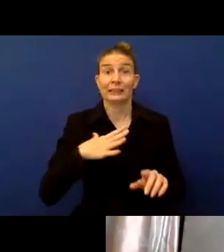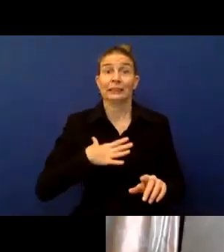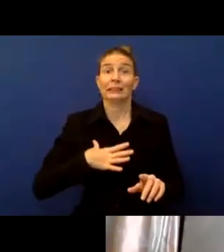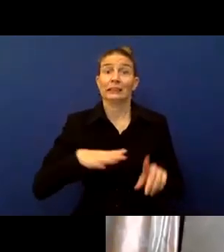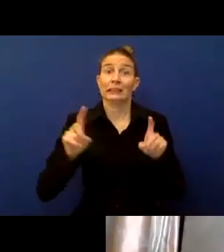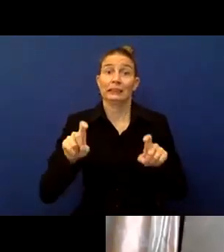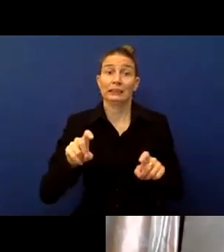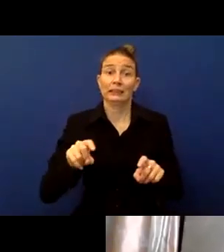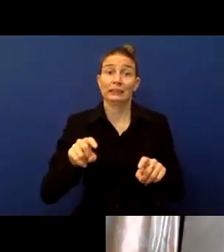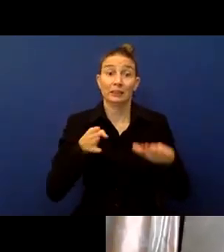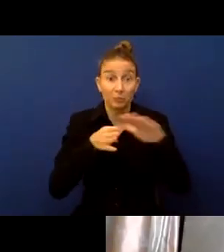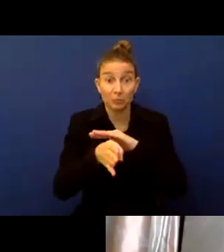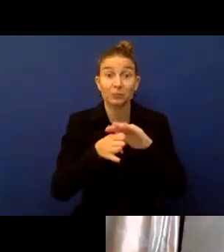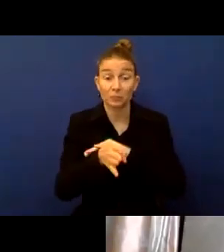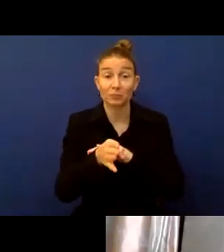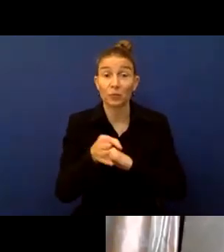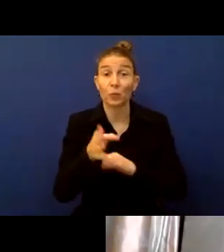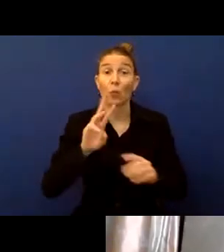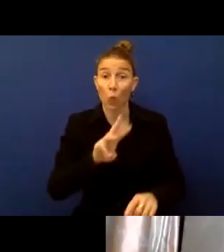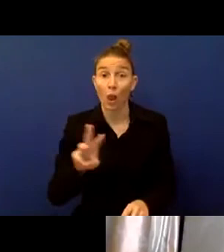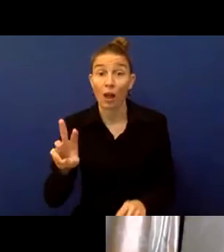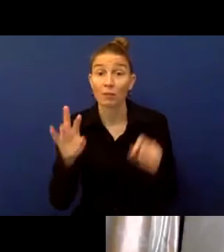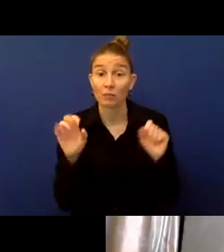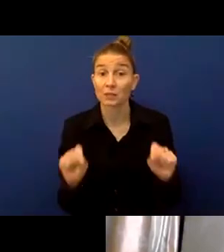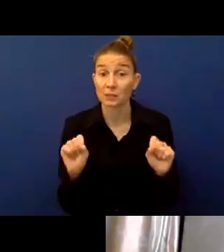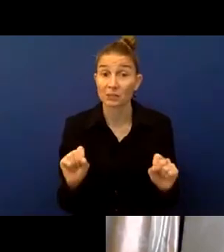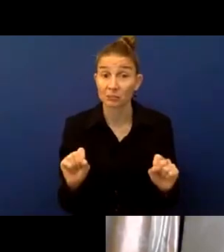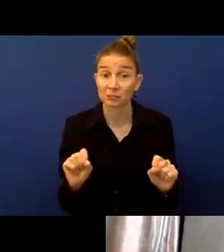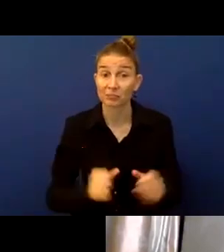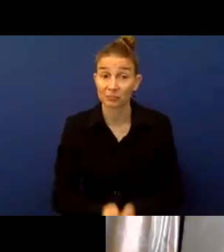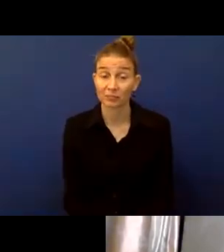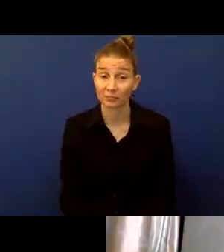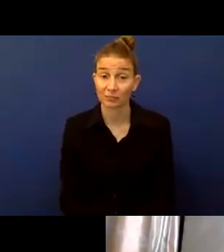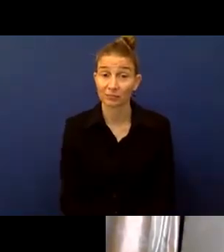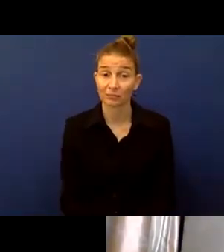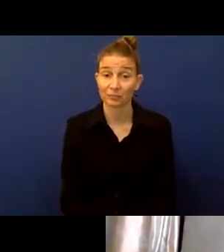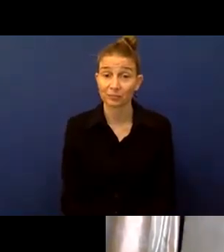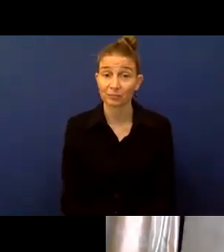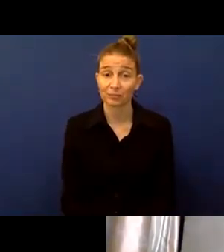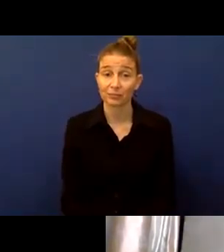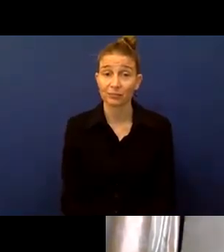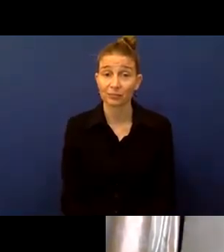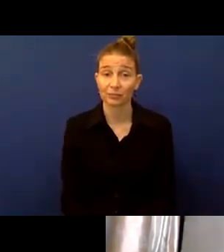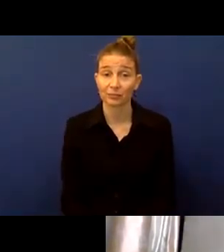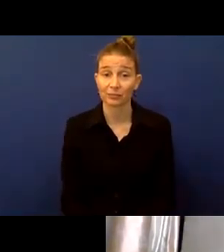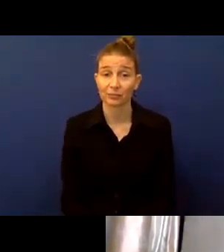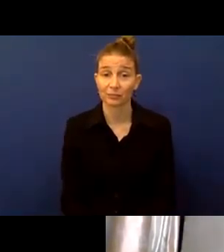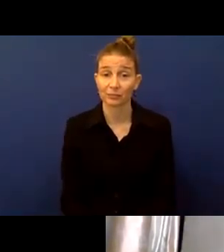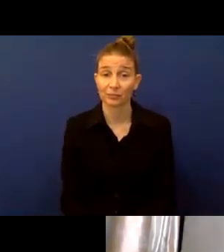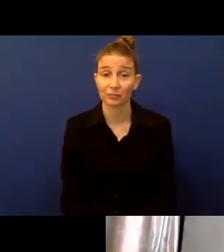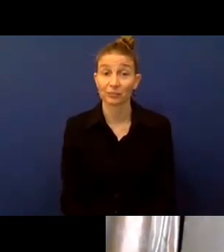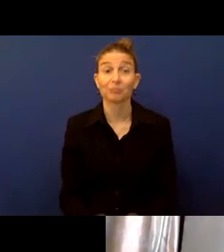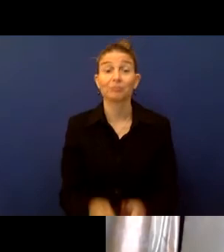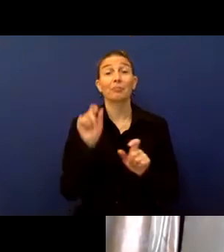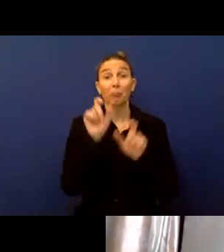accessibility of online services for persons with disabilities. In a way, the fact that everybody had to use online services